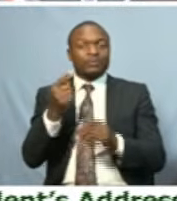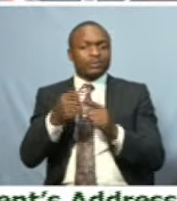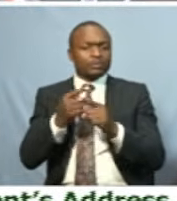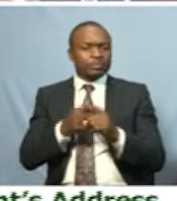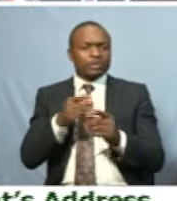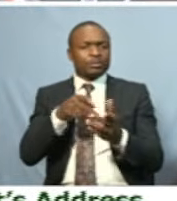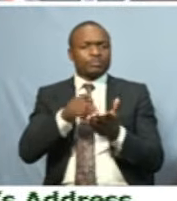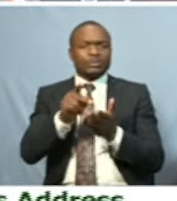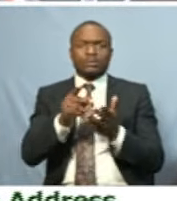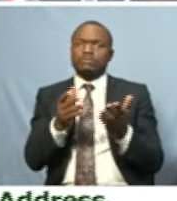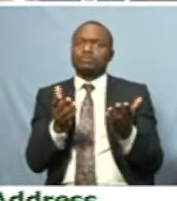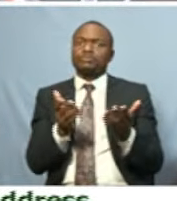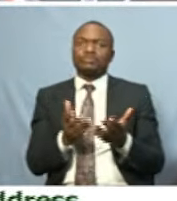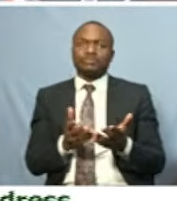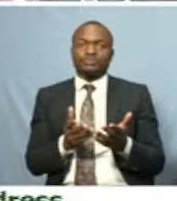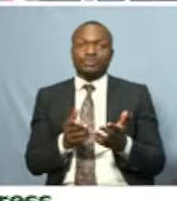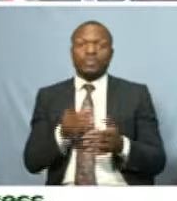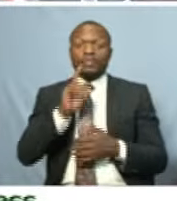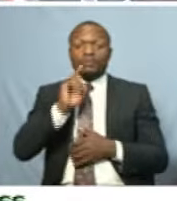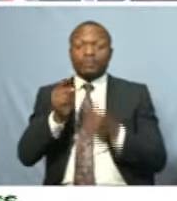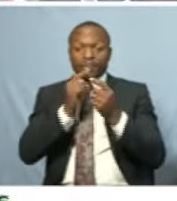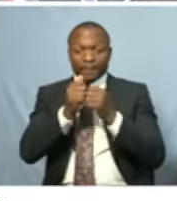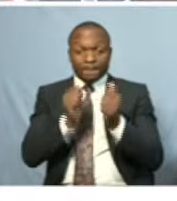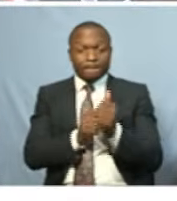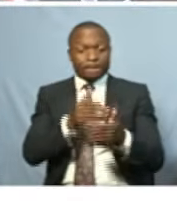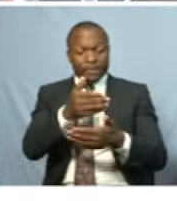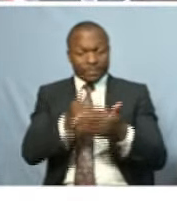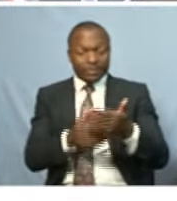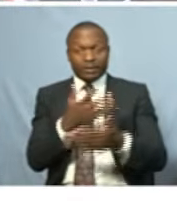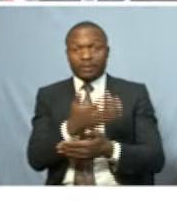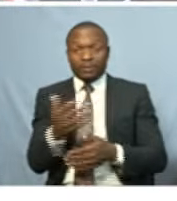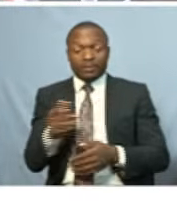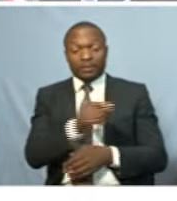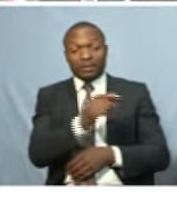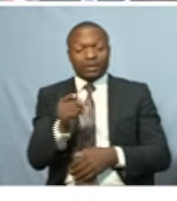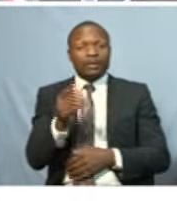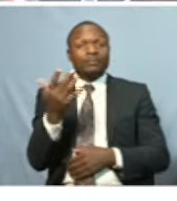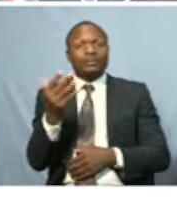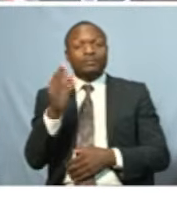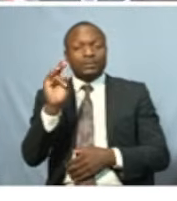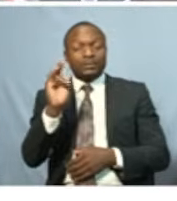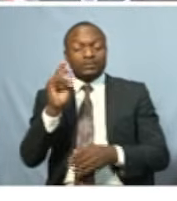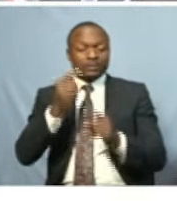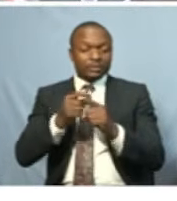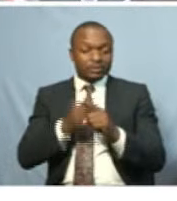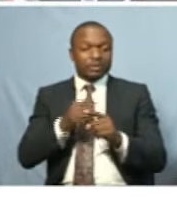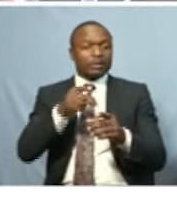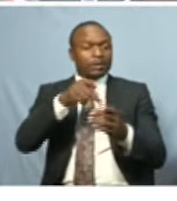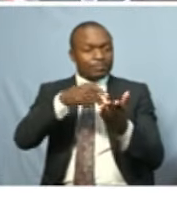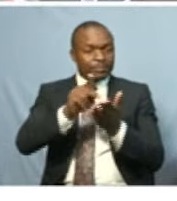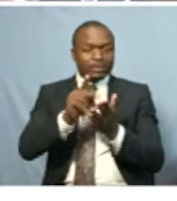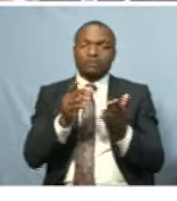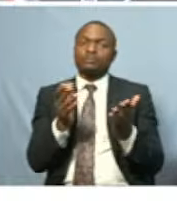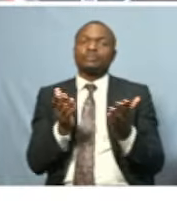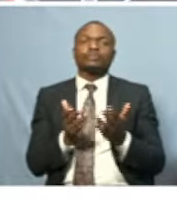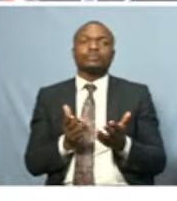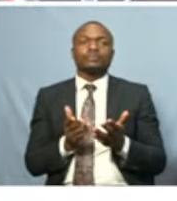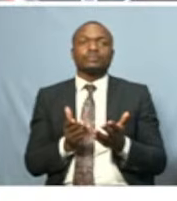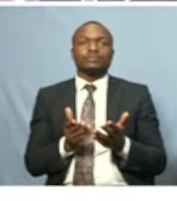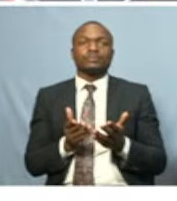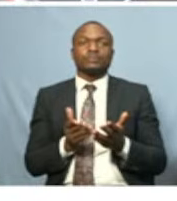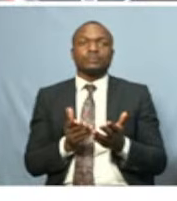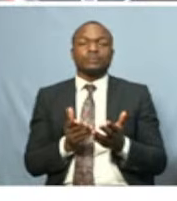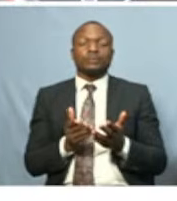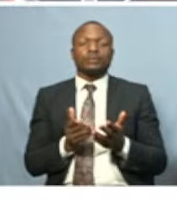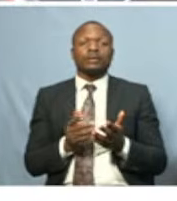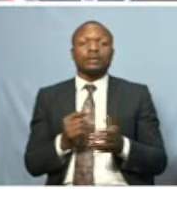being paid. We need to talk about these things. They were going 15, 17 months without being paid. It is